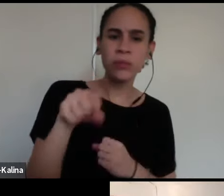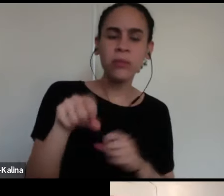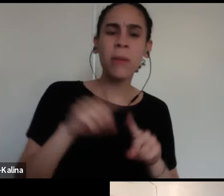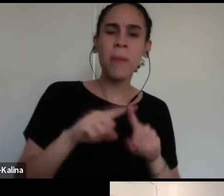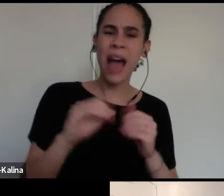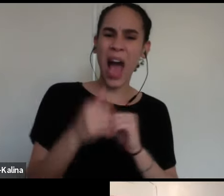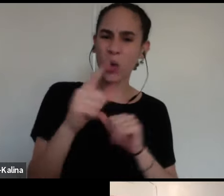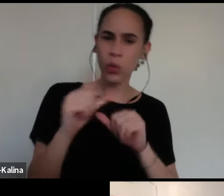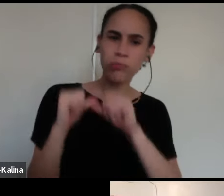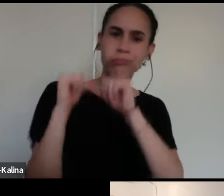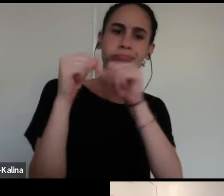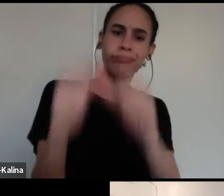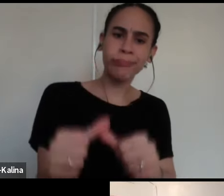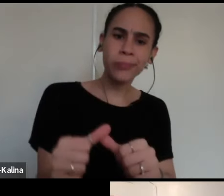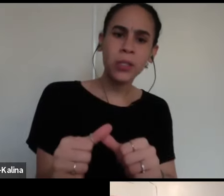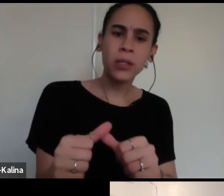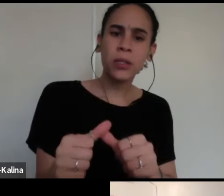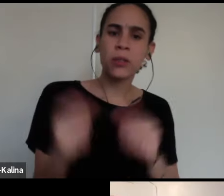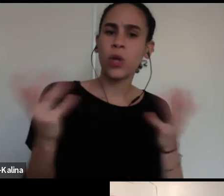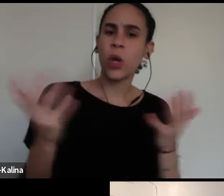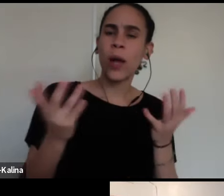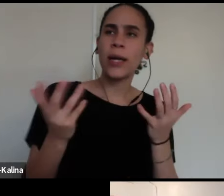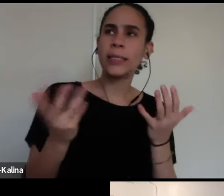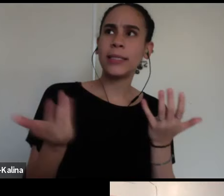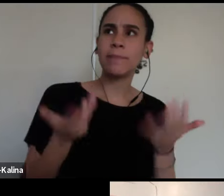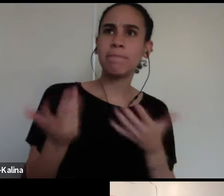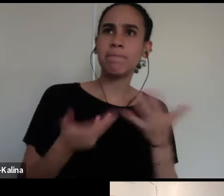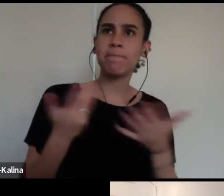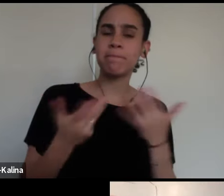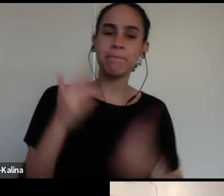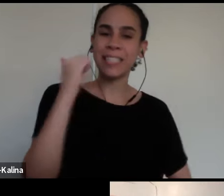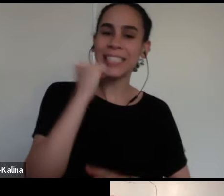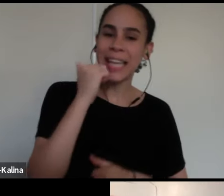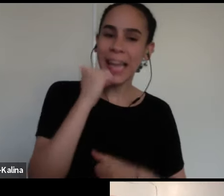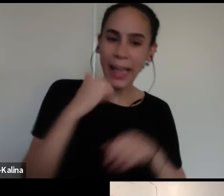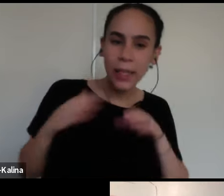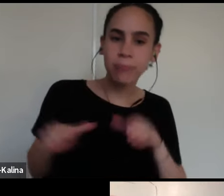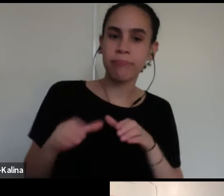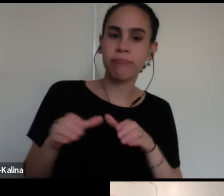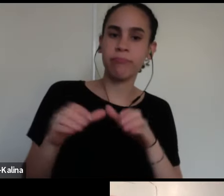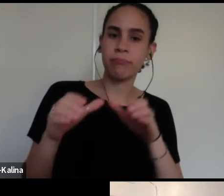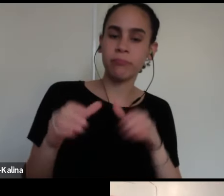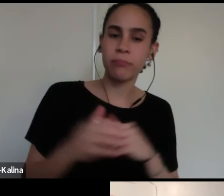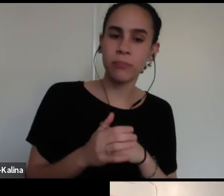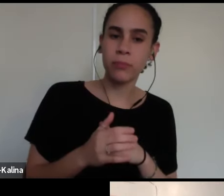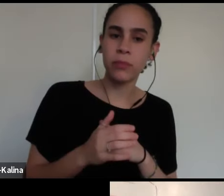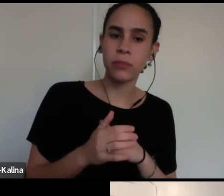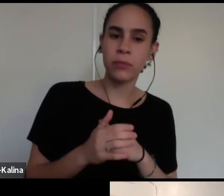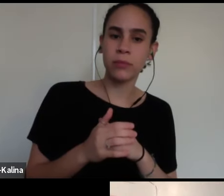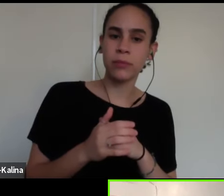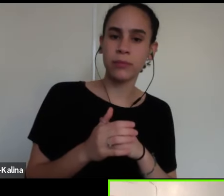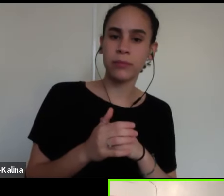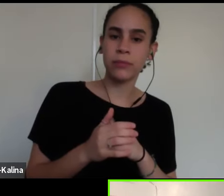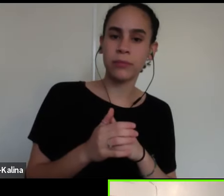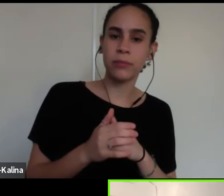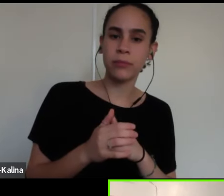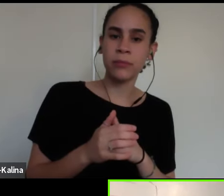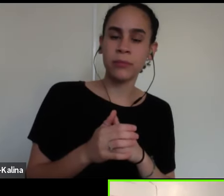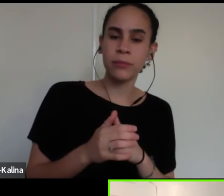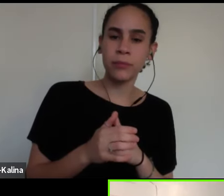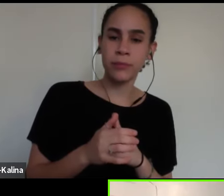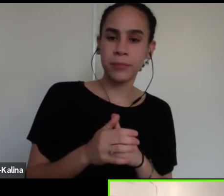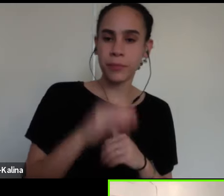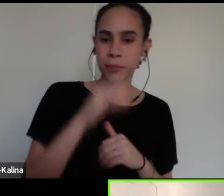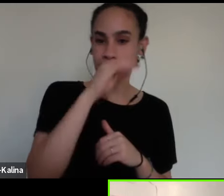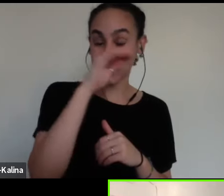continue that? What are some of the daily actions that really make that happen? Yeah, let's